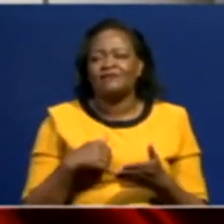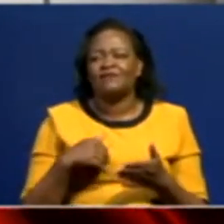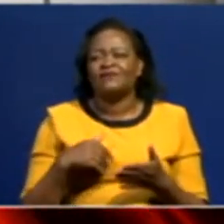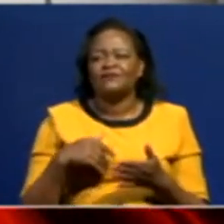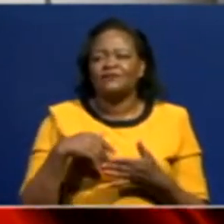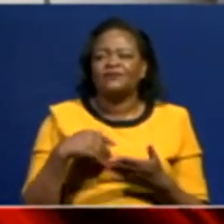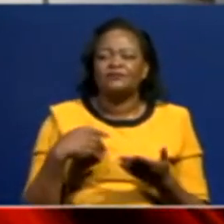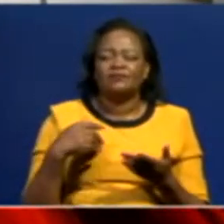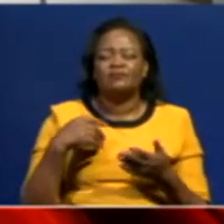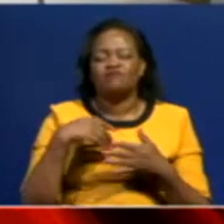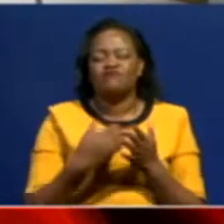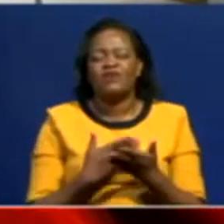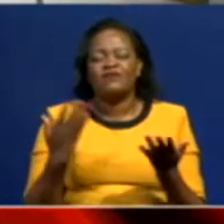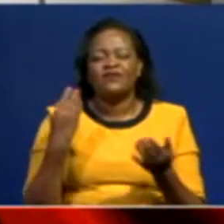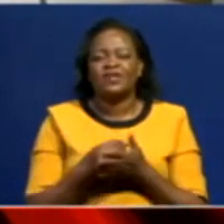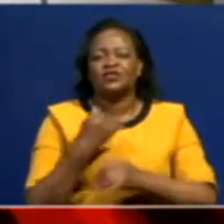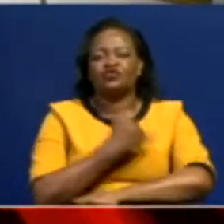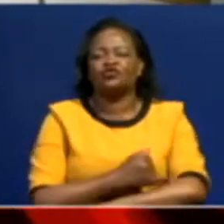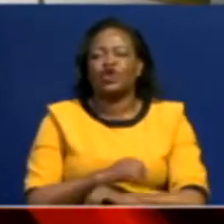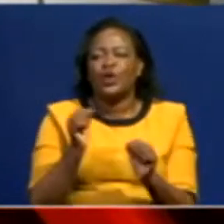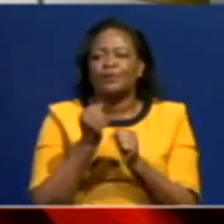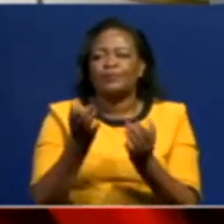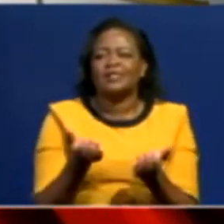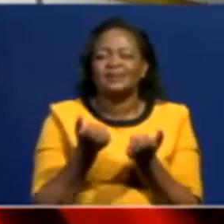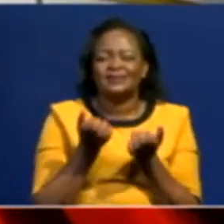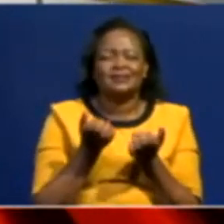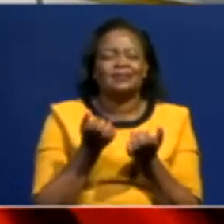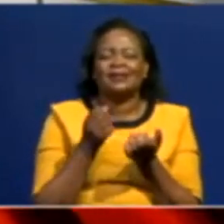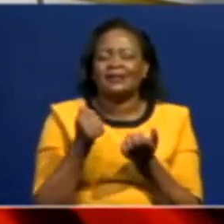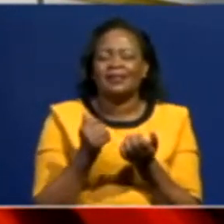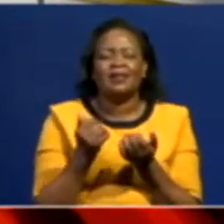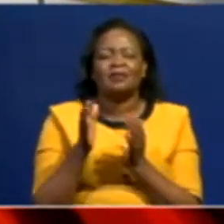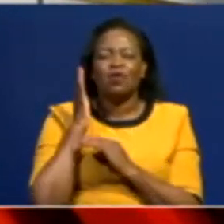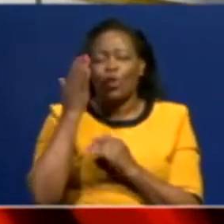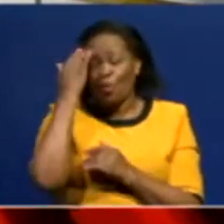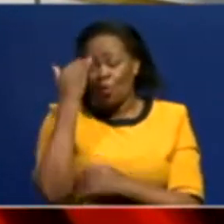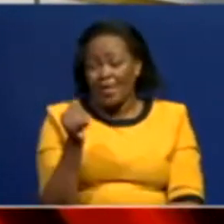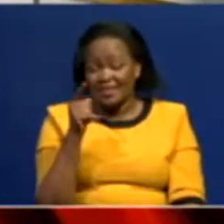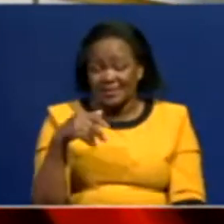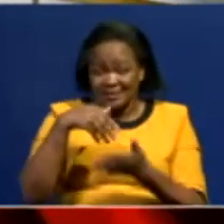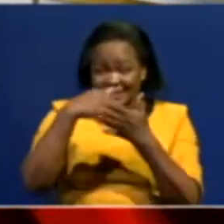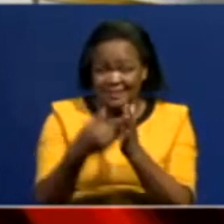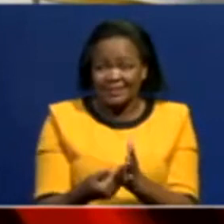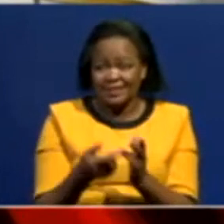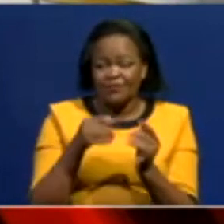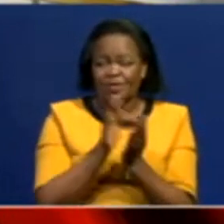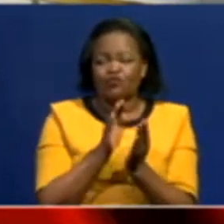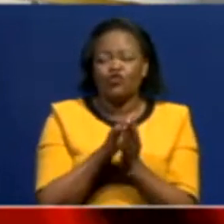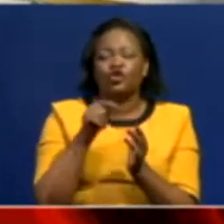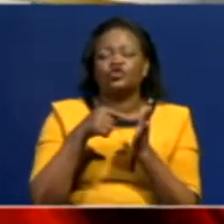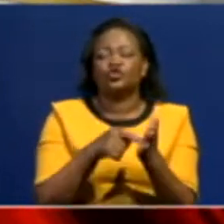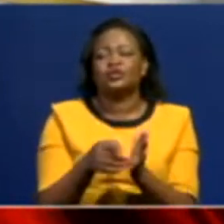a financial institution, they will not be required to provide any other security, because that warehouse receipt in itself is the